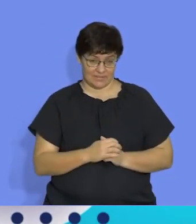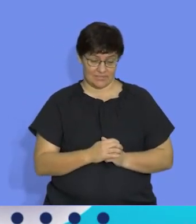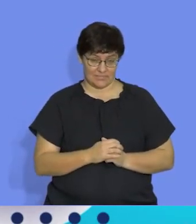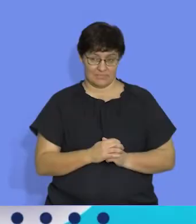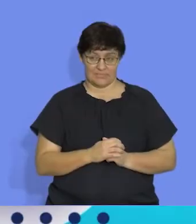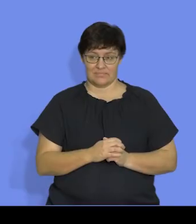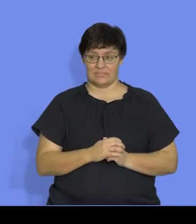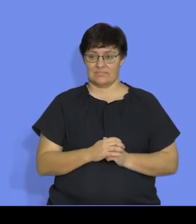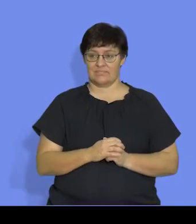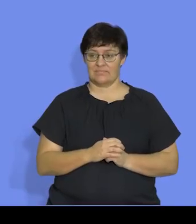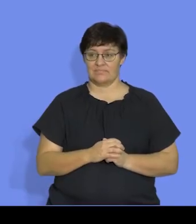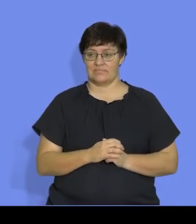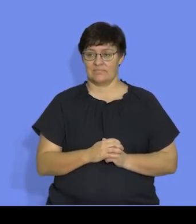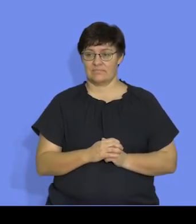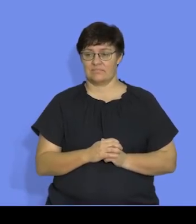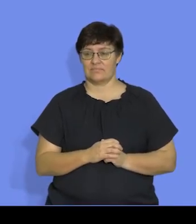together.